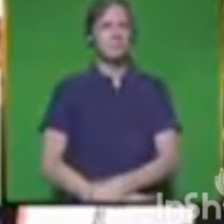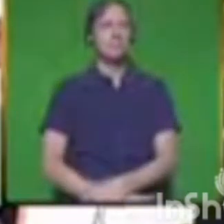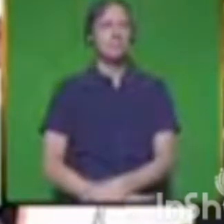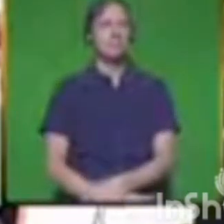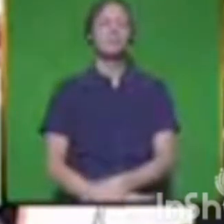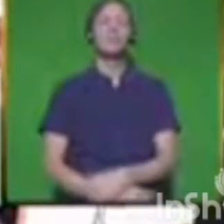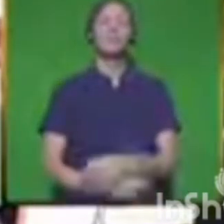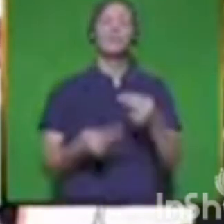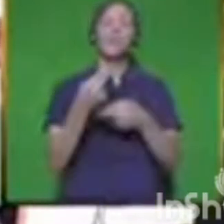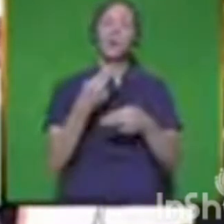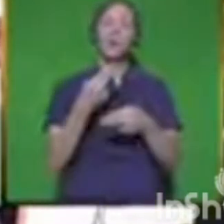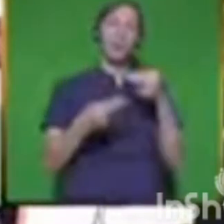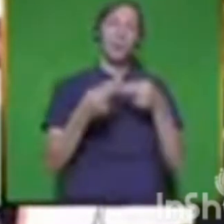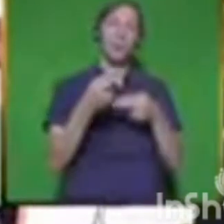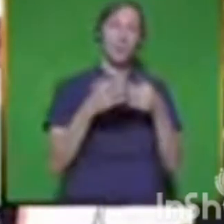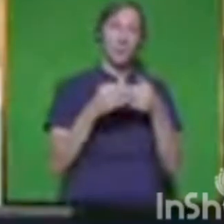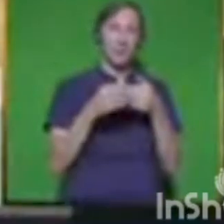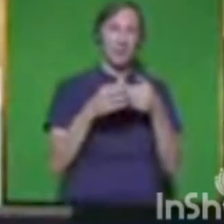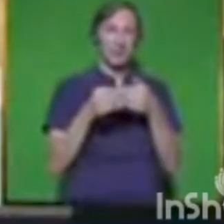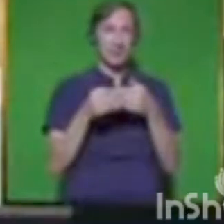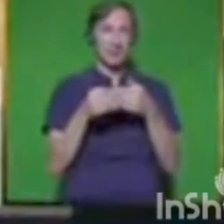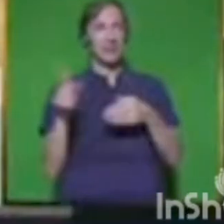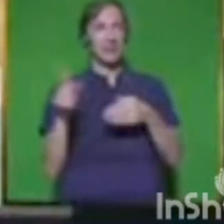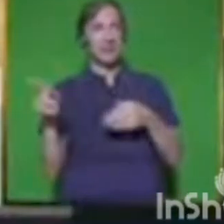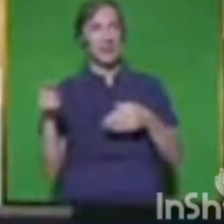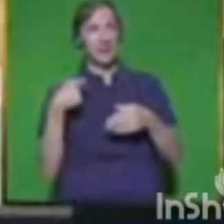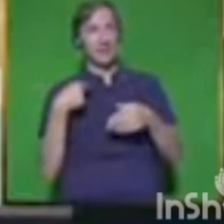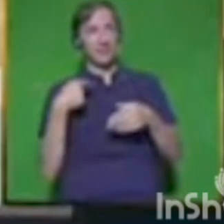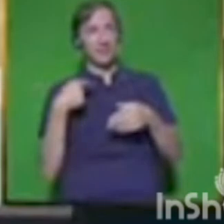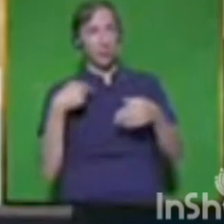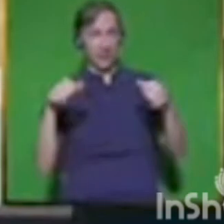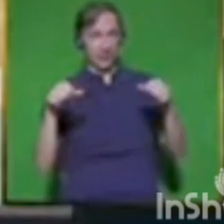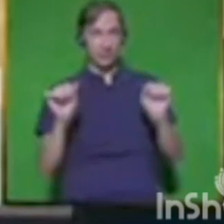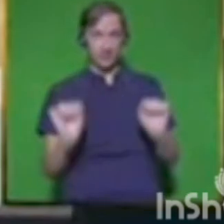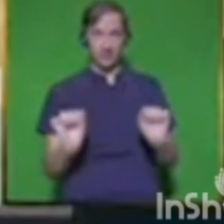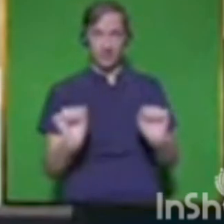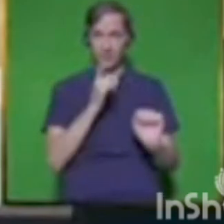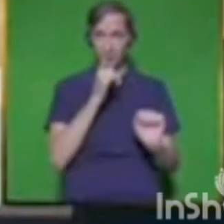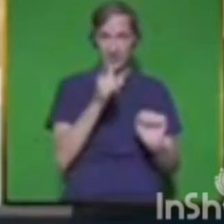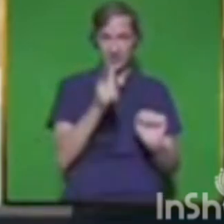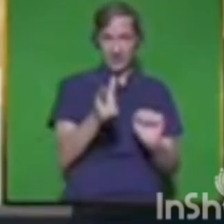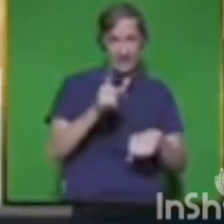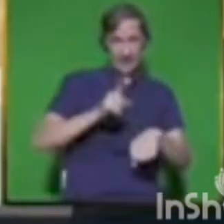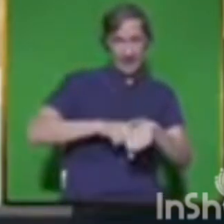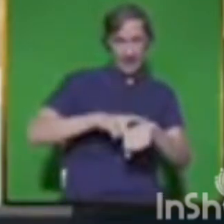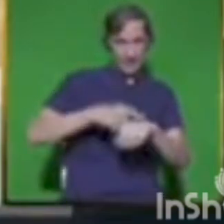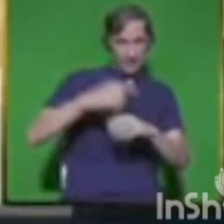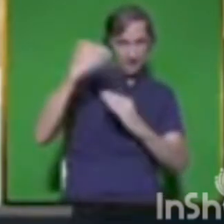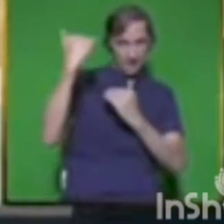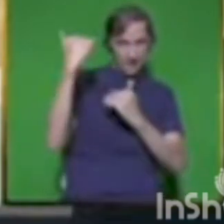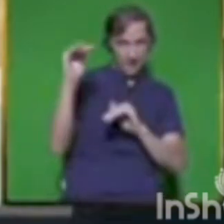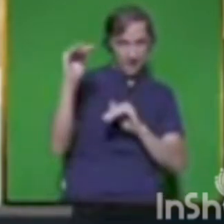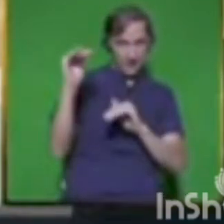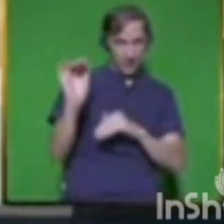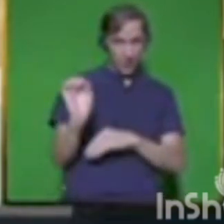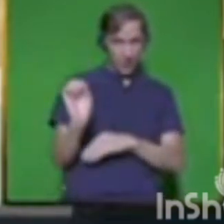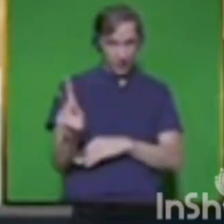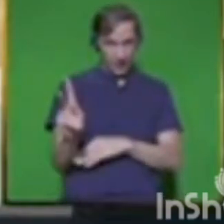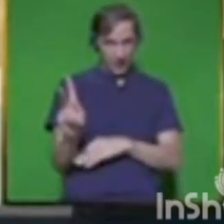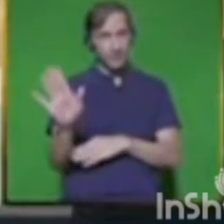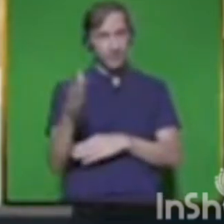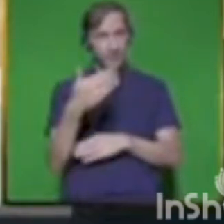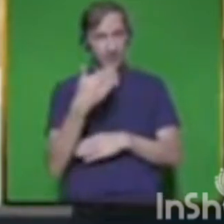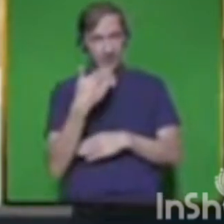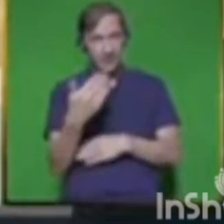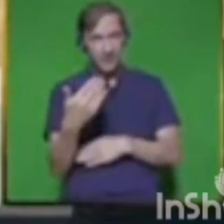Honourable member, that is for the presiding officer to indicate that the time has been concluded. Thank you.